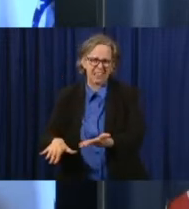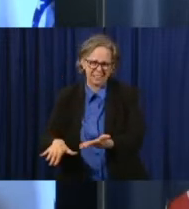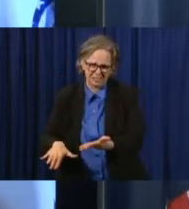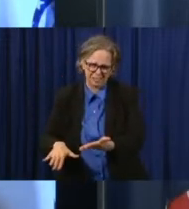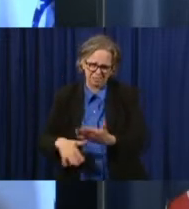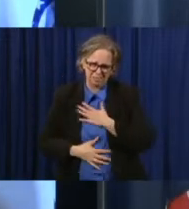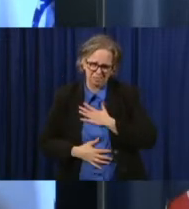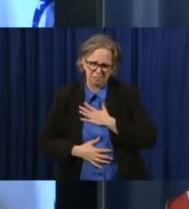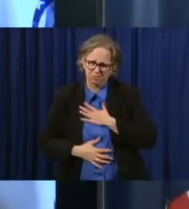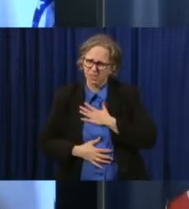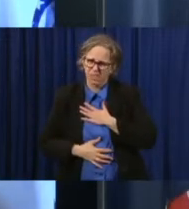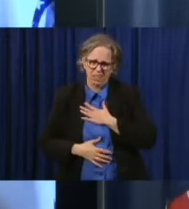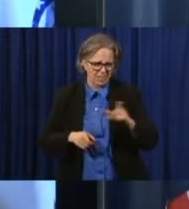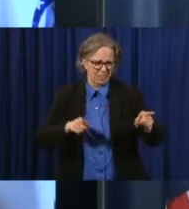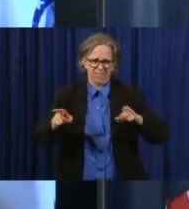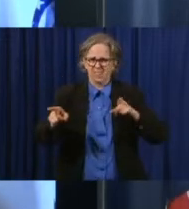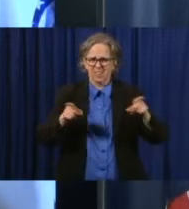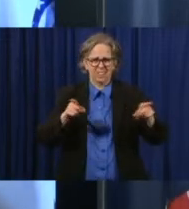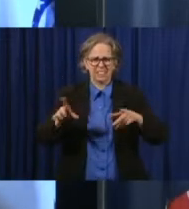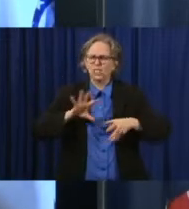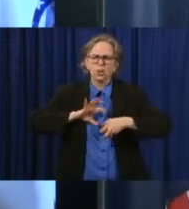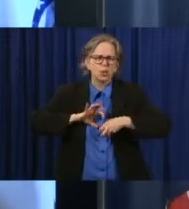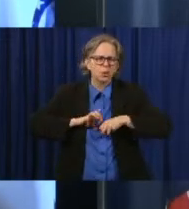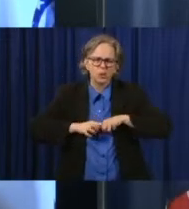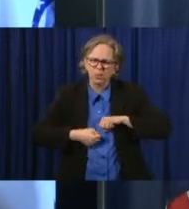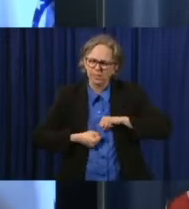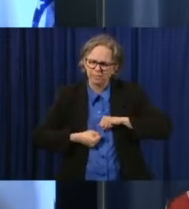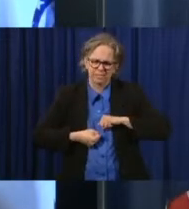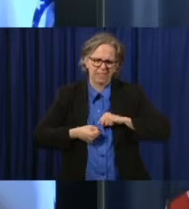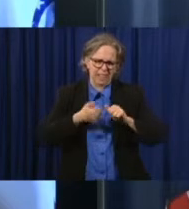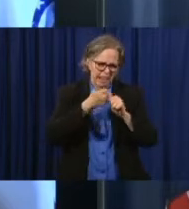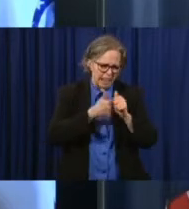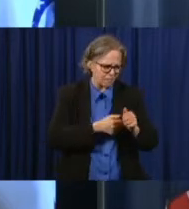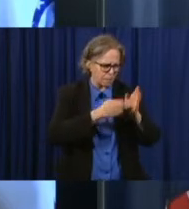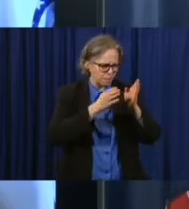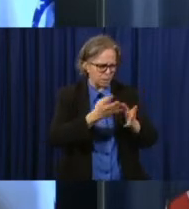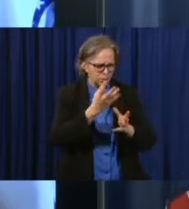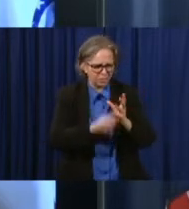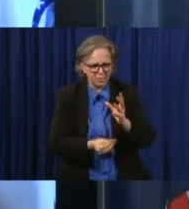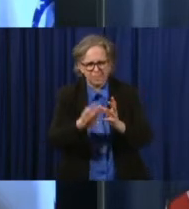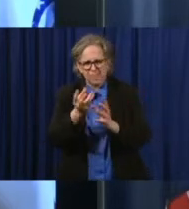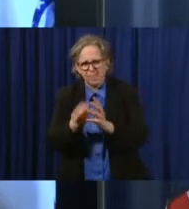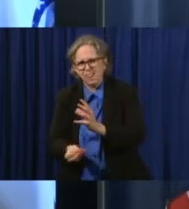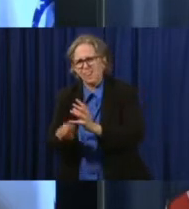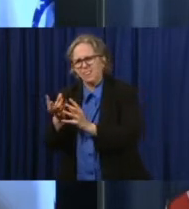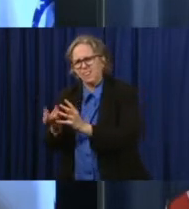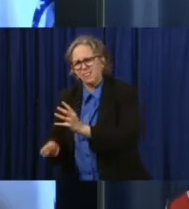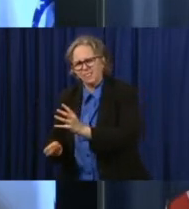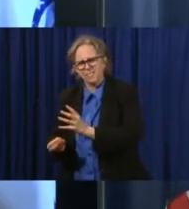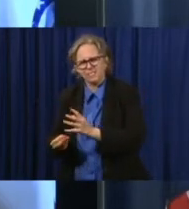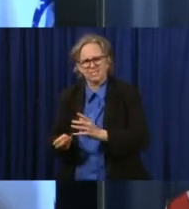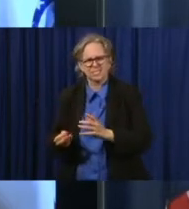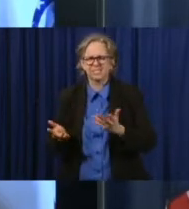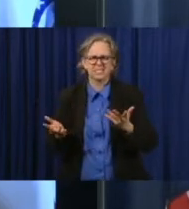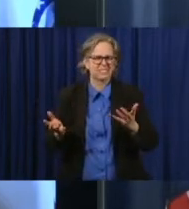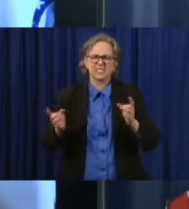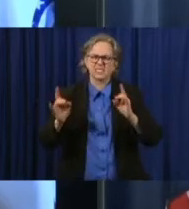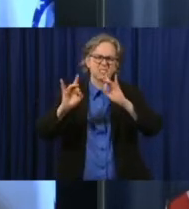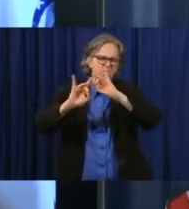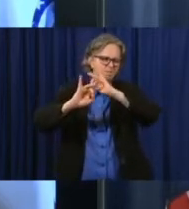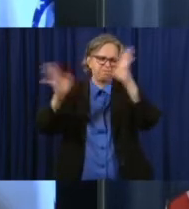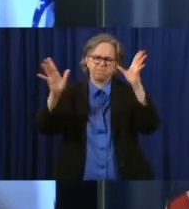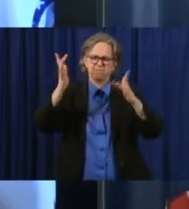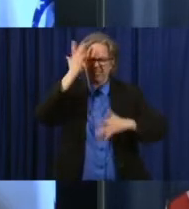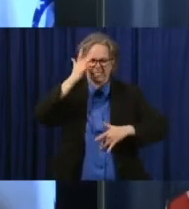try to not have another. This is a vicious disease, and not everyone is making it